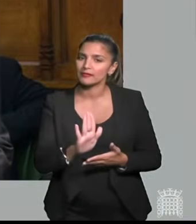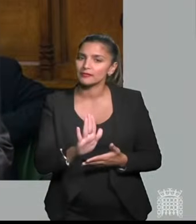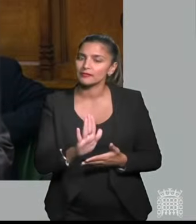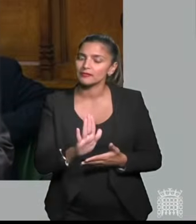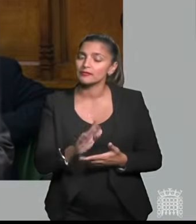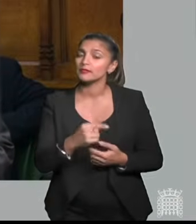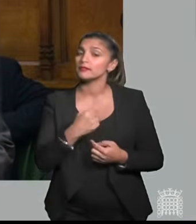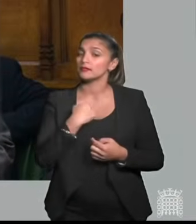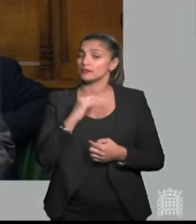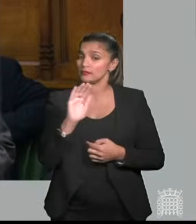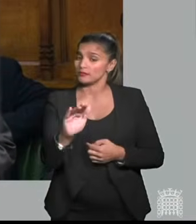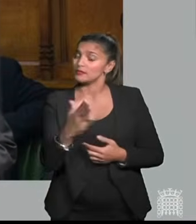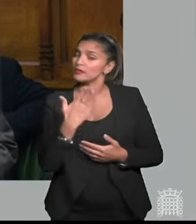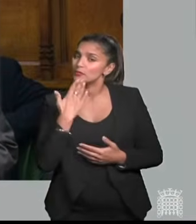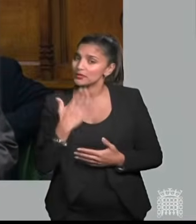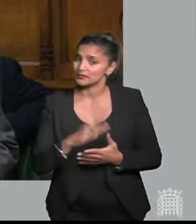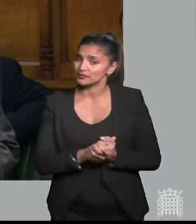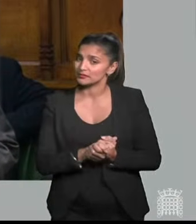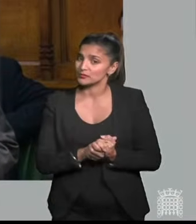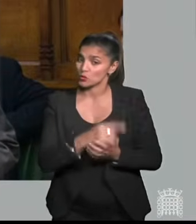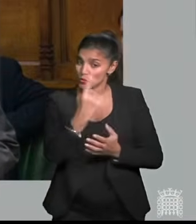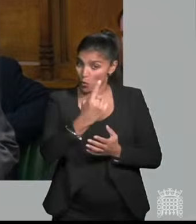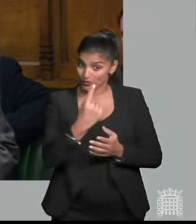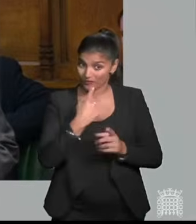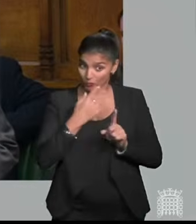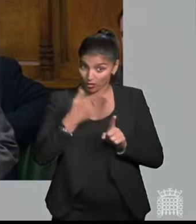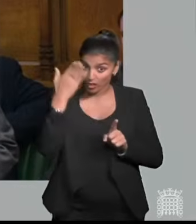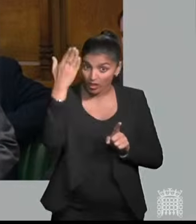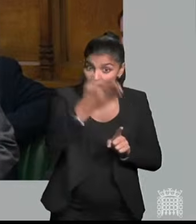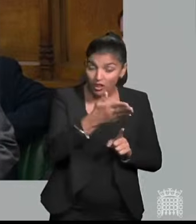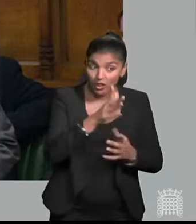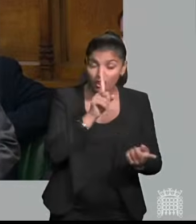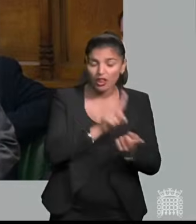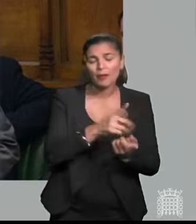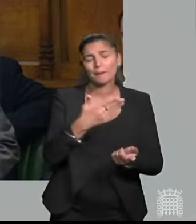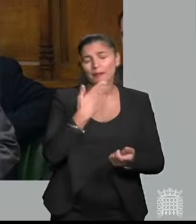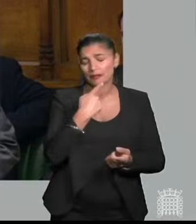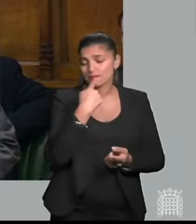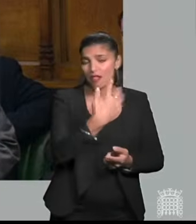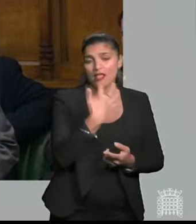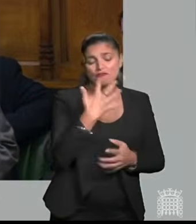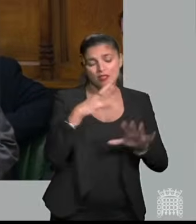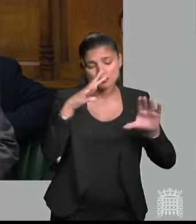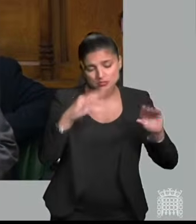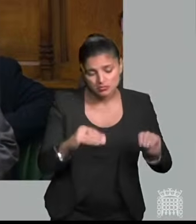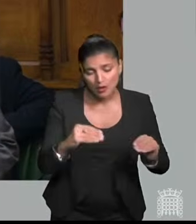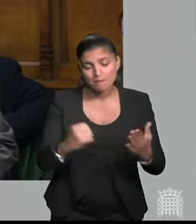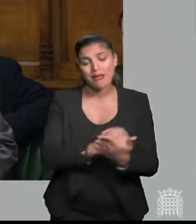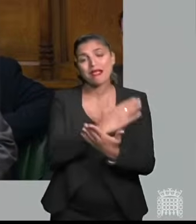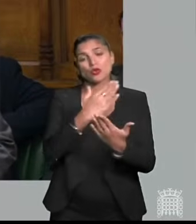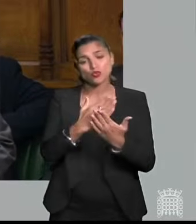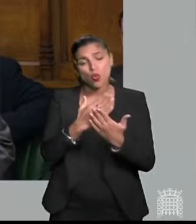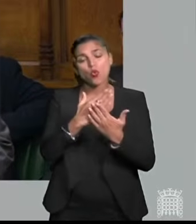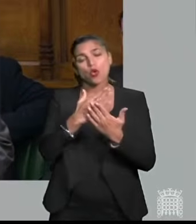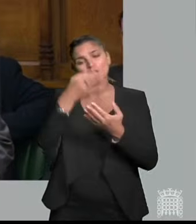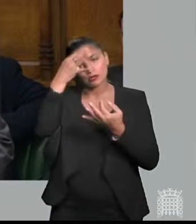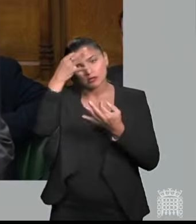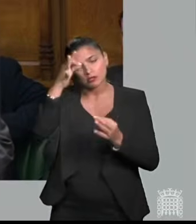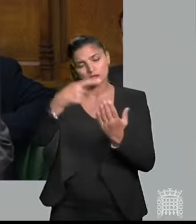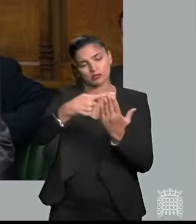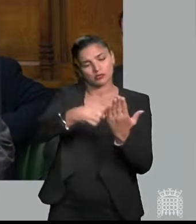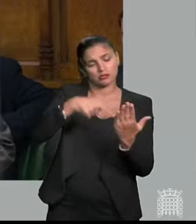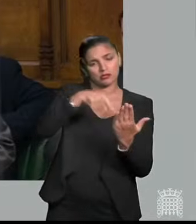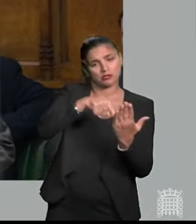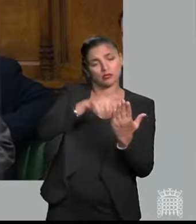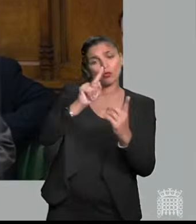urge my right honourable friend, there is now no one better placed to urge restraint upon Israel to stay within the international rule of law